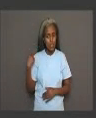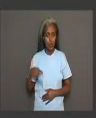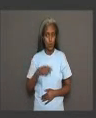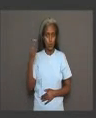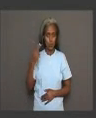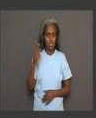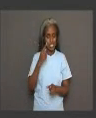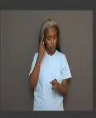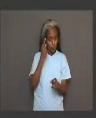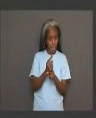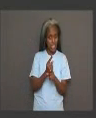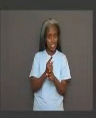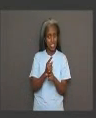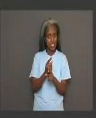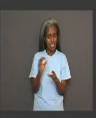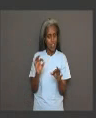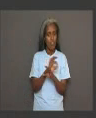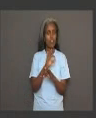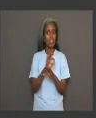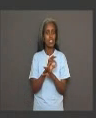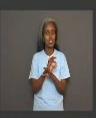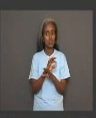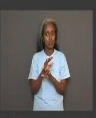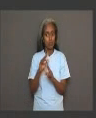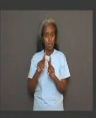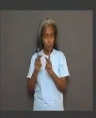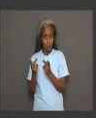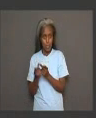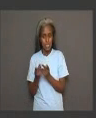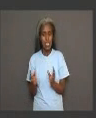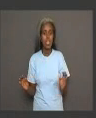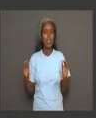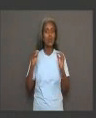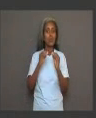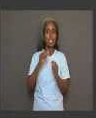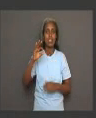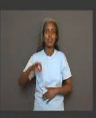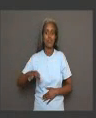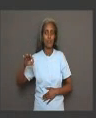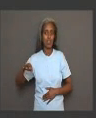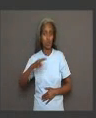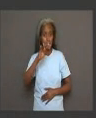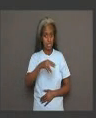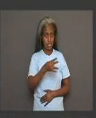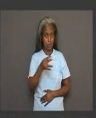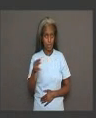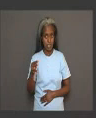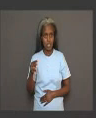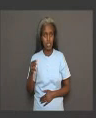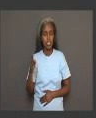we use the correcting factor to prepare a cumulative frequency